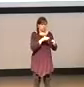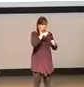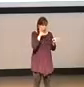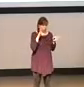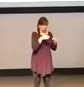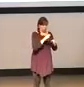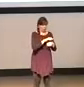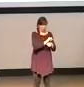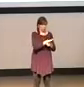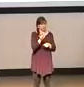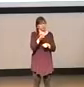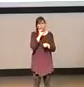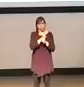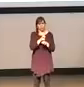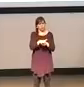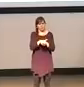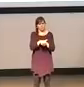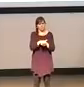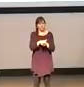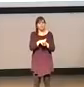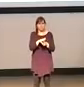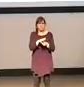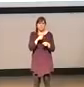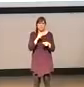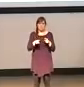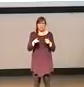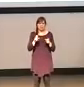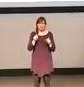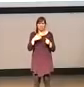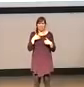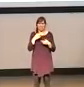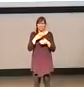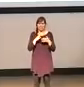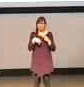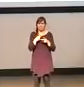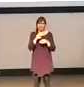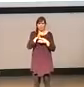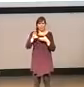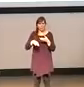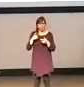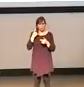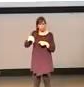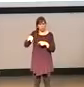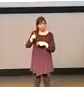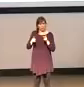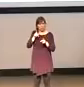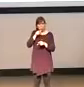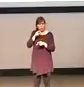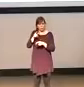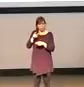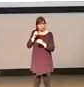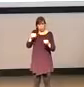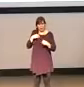was hard enough. But there were consequences to not being able to delaying of care in the